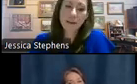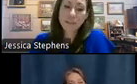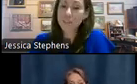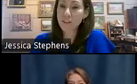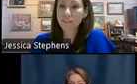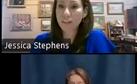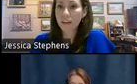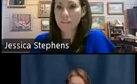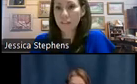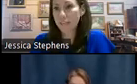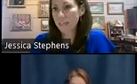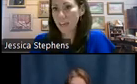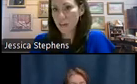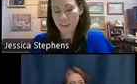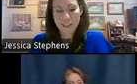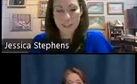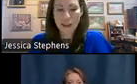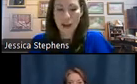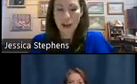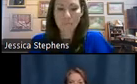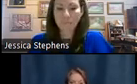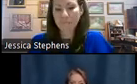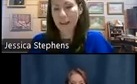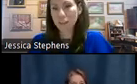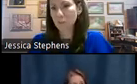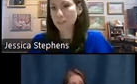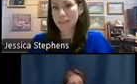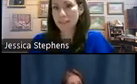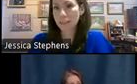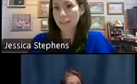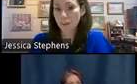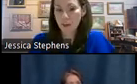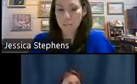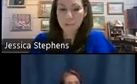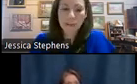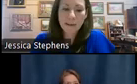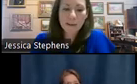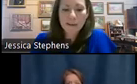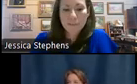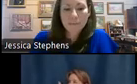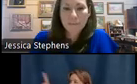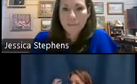deserving of any canvas as you would see in Europe.